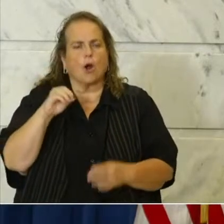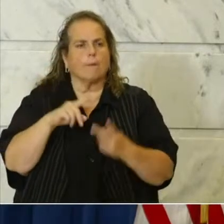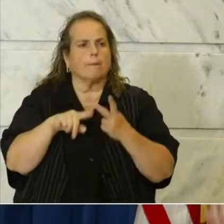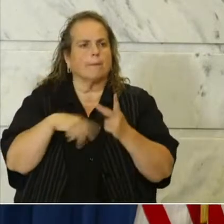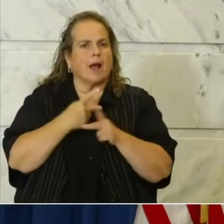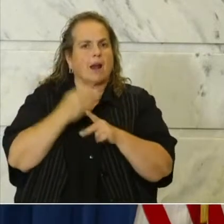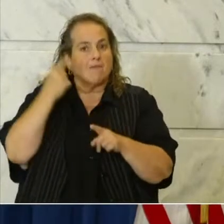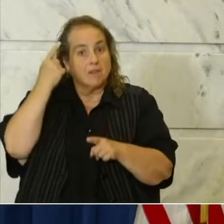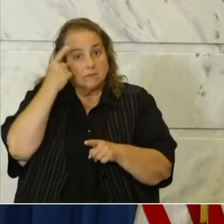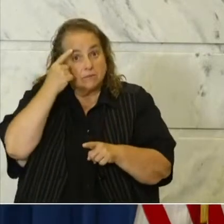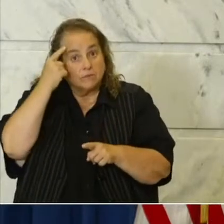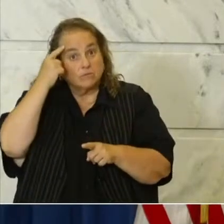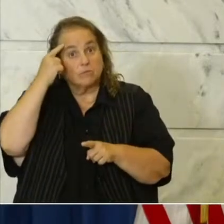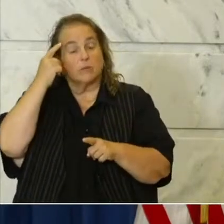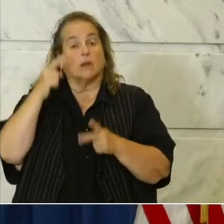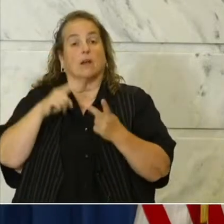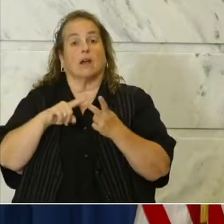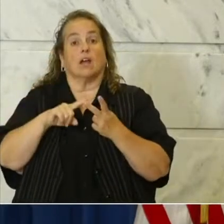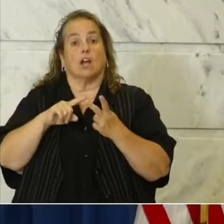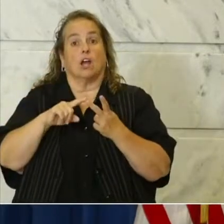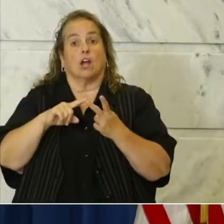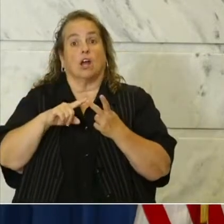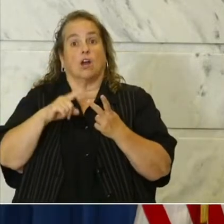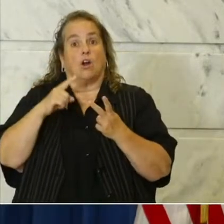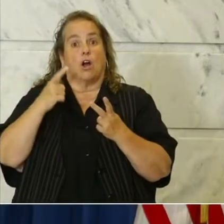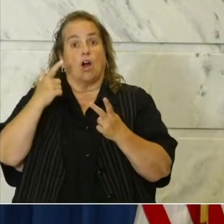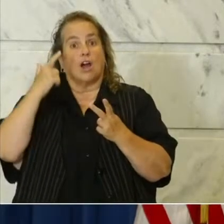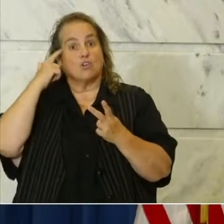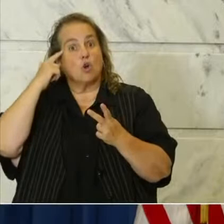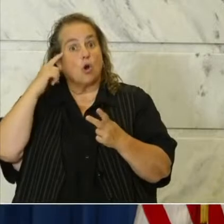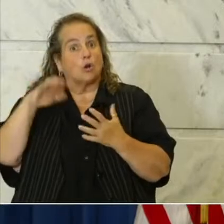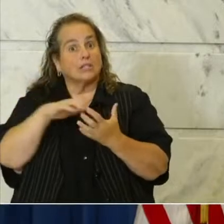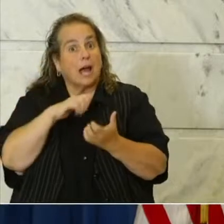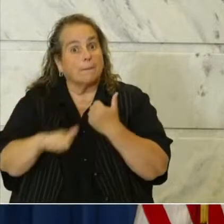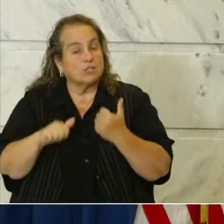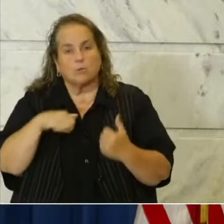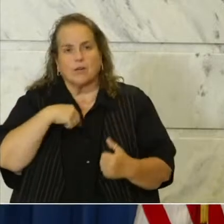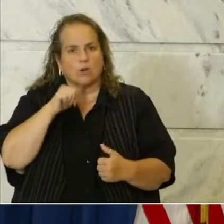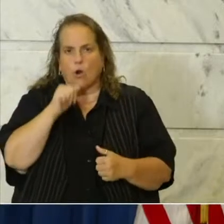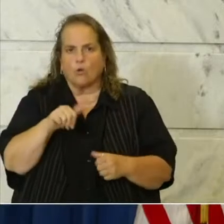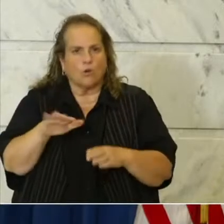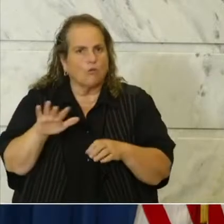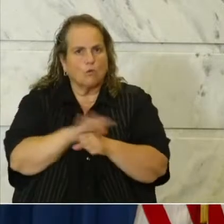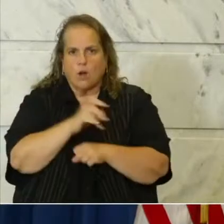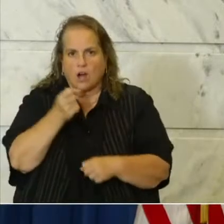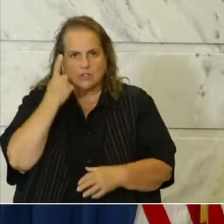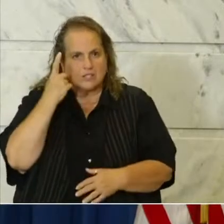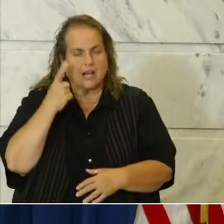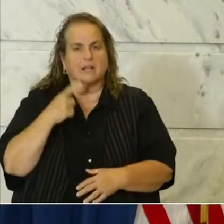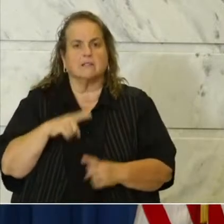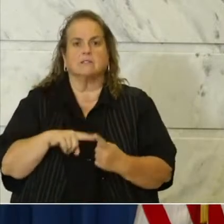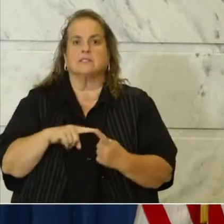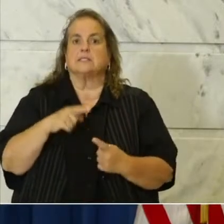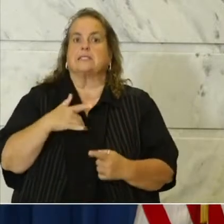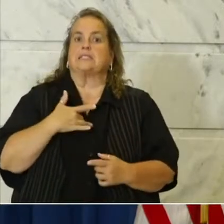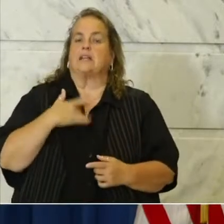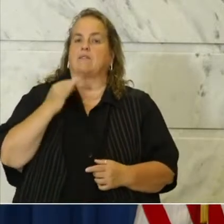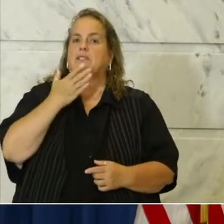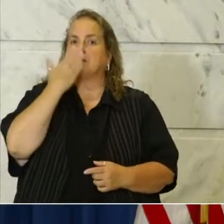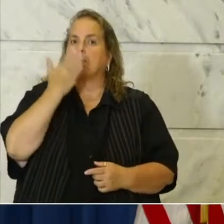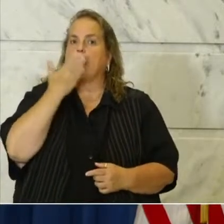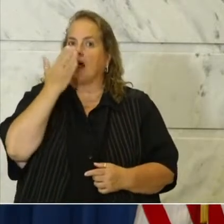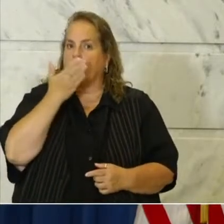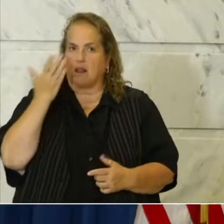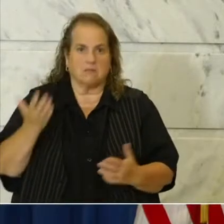impacts or neurocognitive damage that we don't fully understand. And of course, it also can cause people to lose their sense of smell, which is a